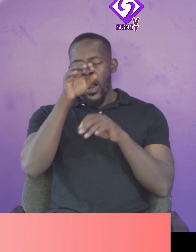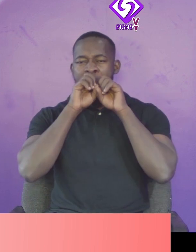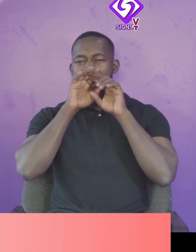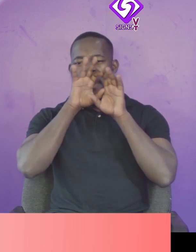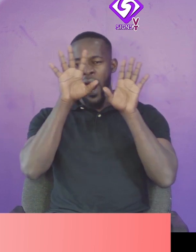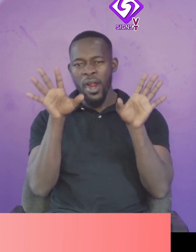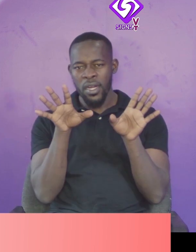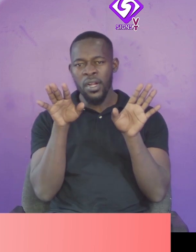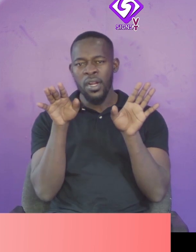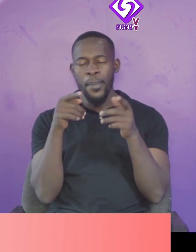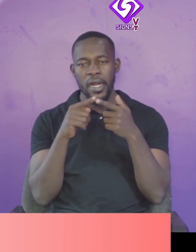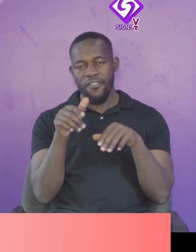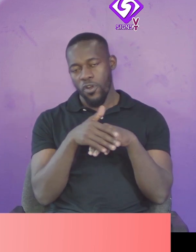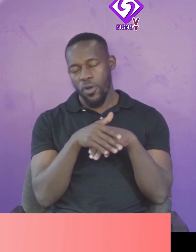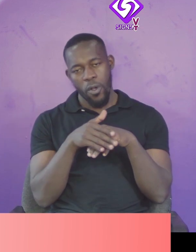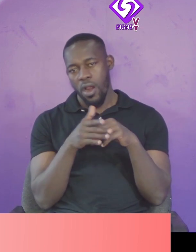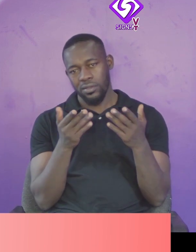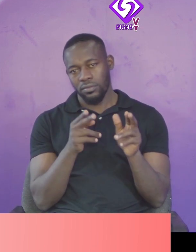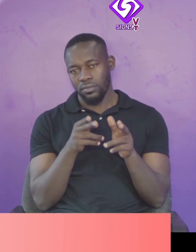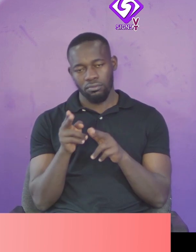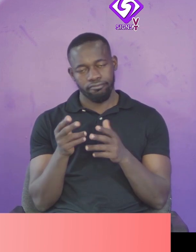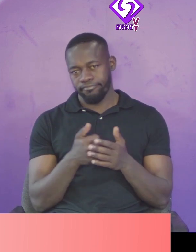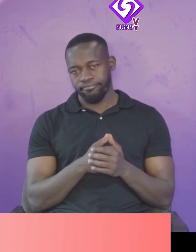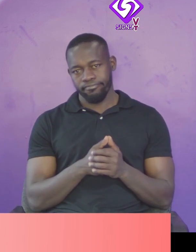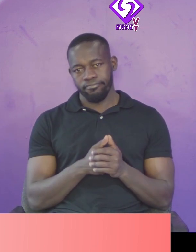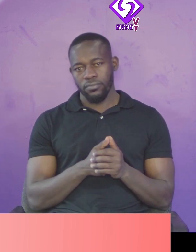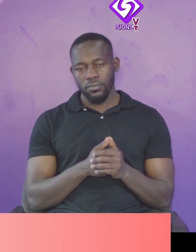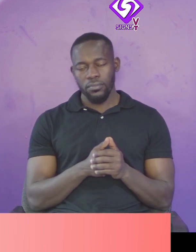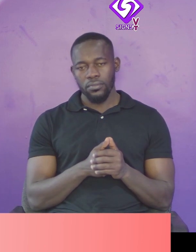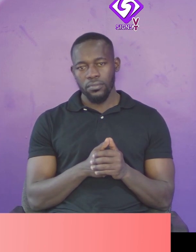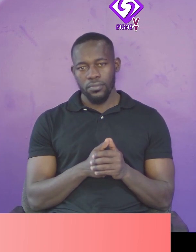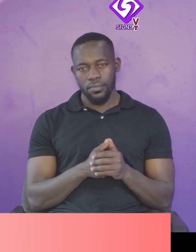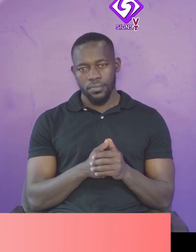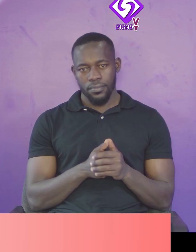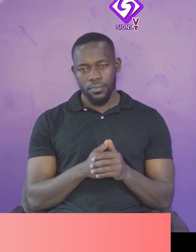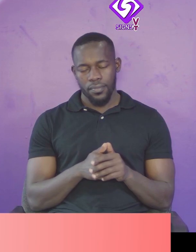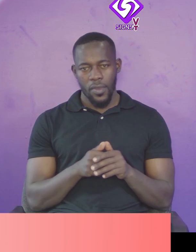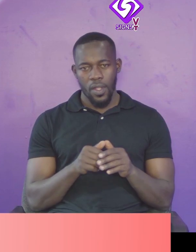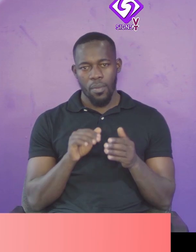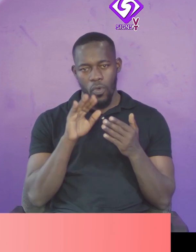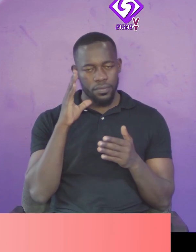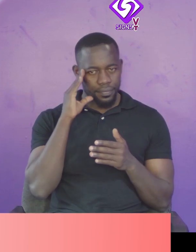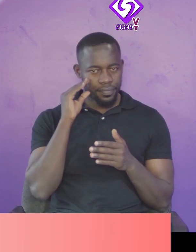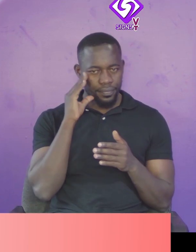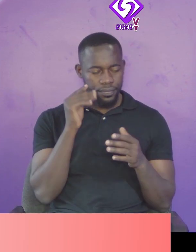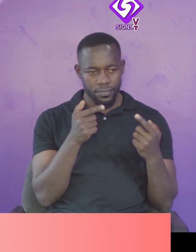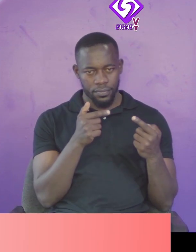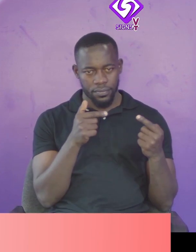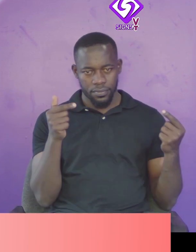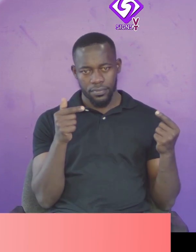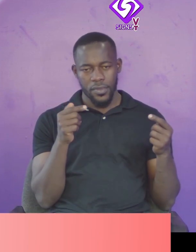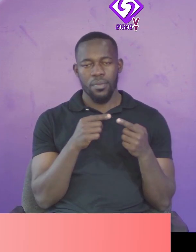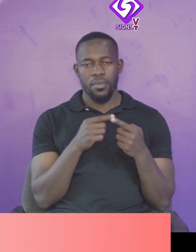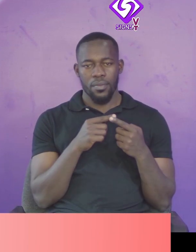but football is football. They had more experienced opponents, but I'm